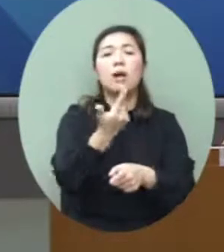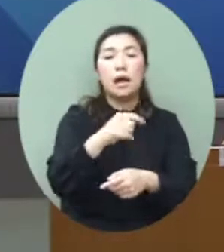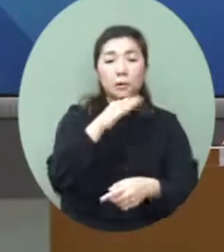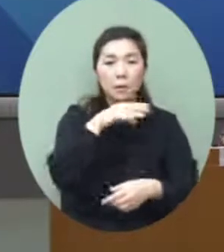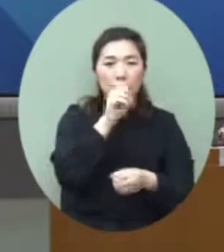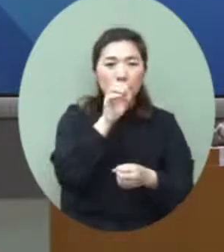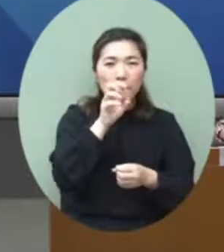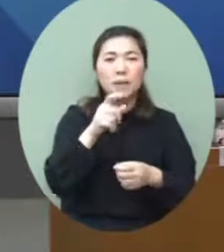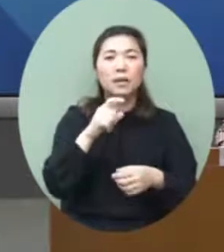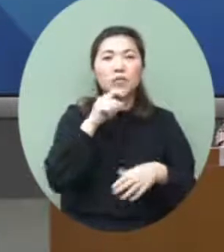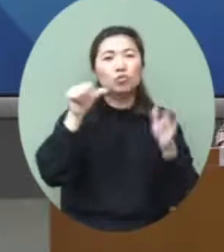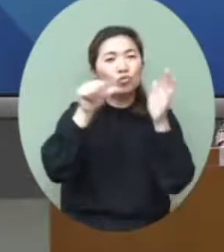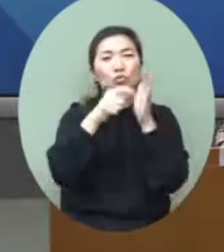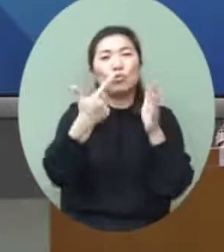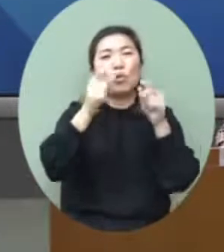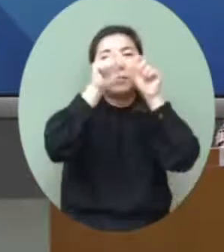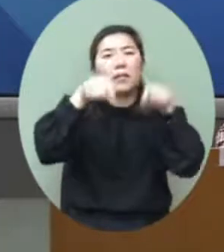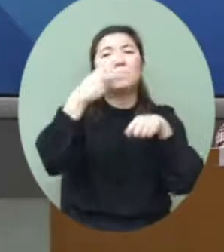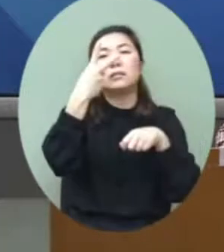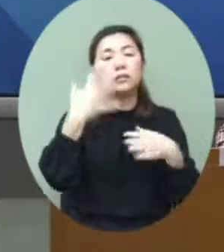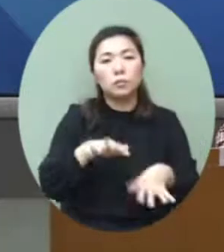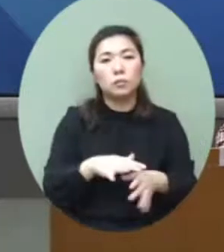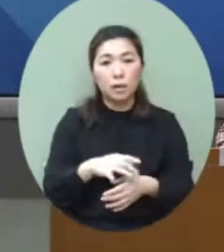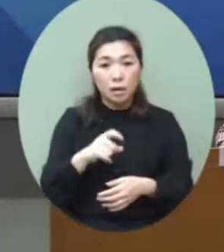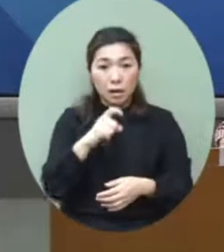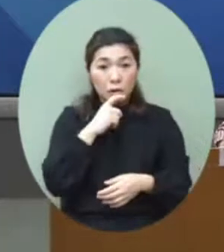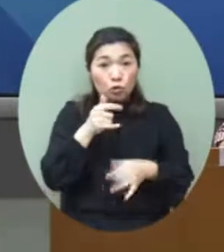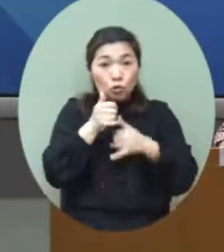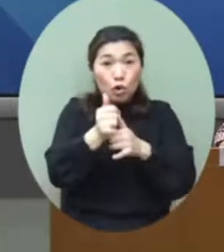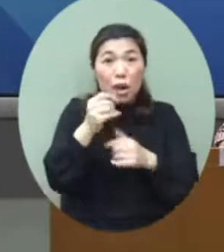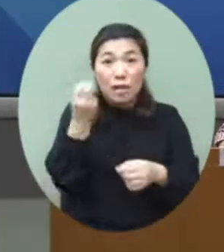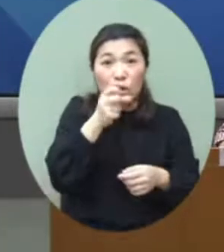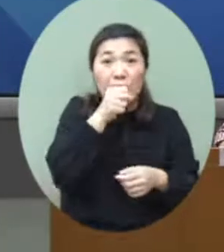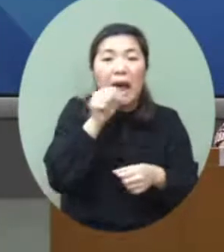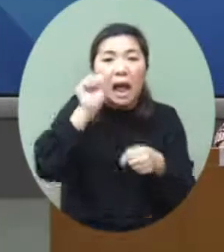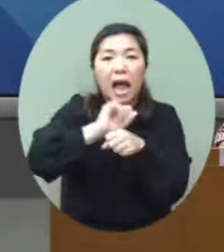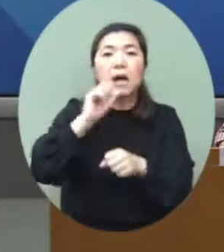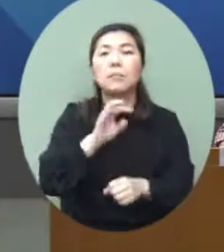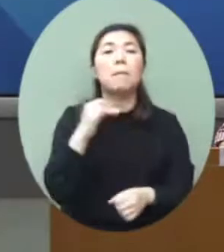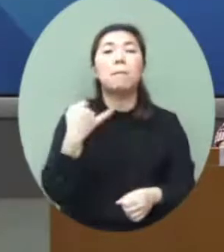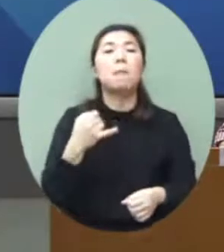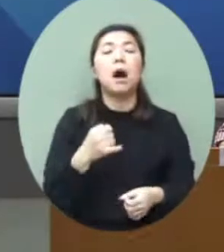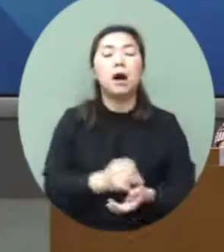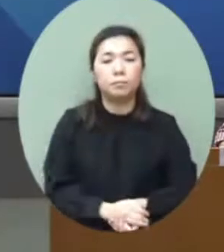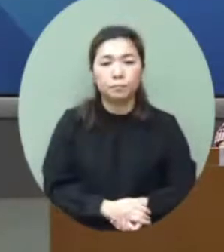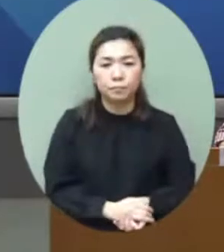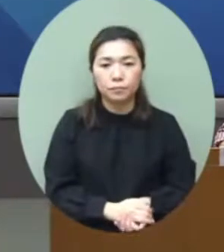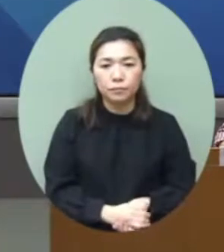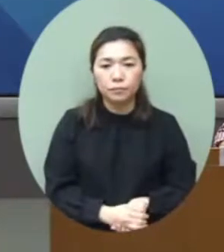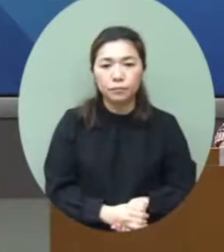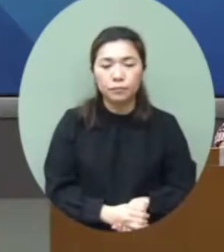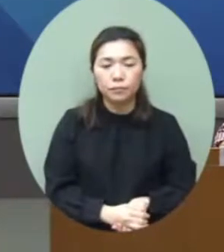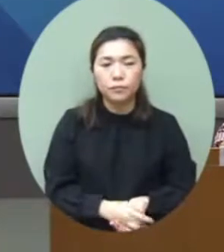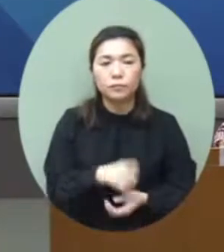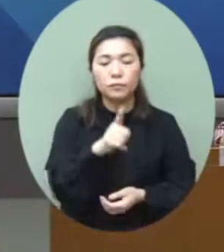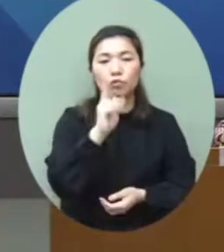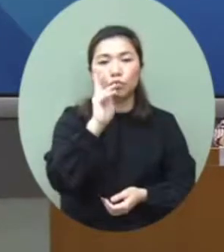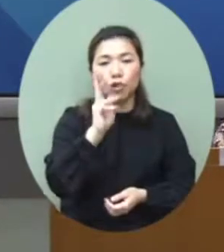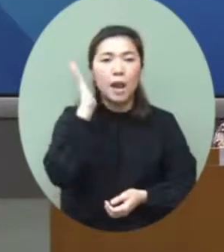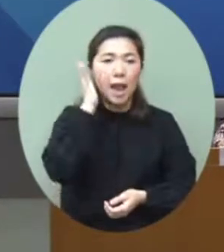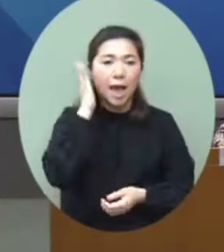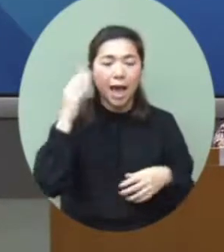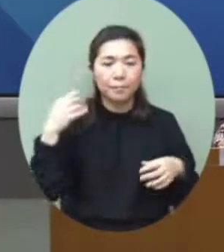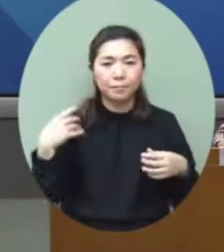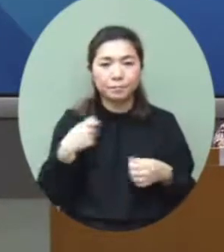As usual, since we have a large number of media outlets, please restrict yourself to no more than two questions,